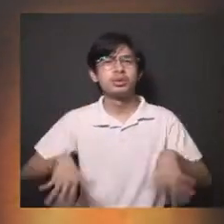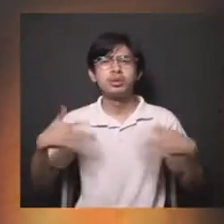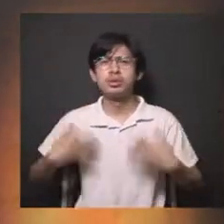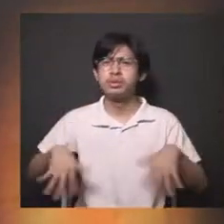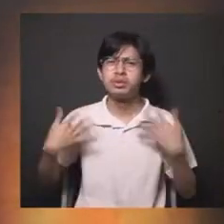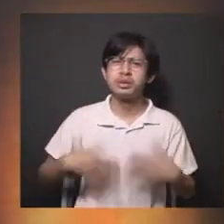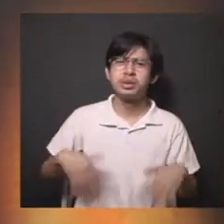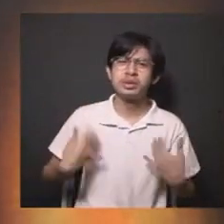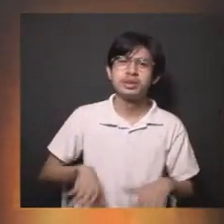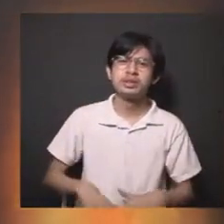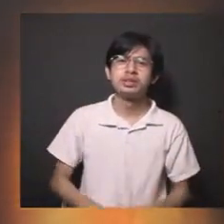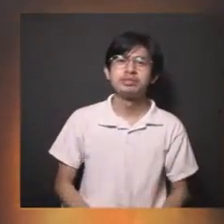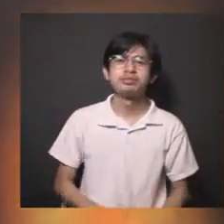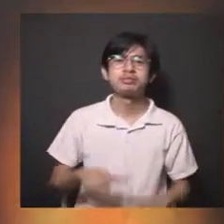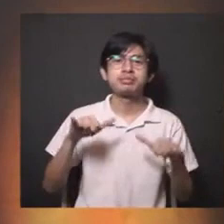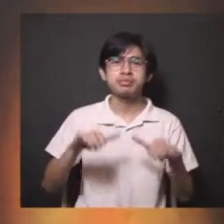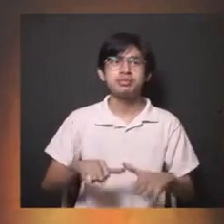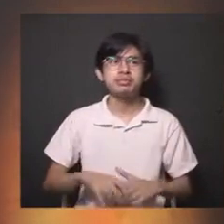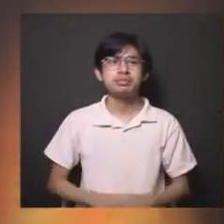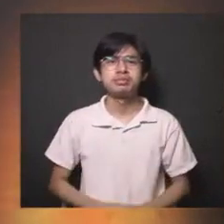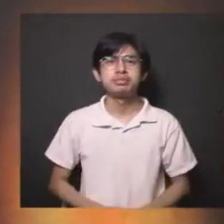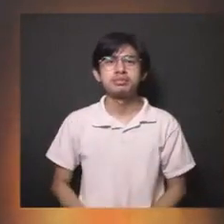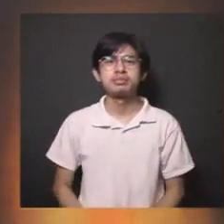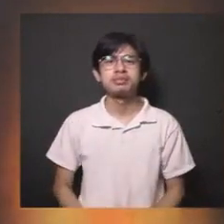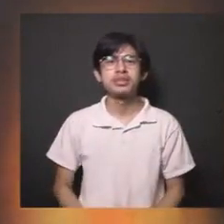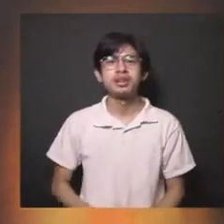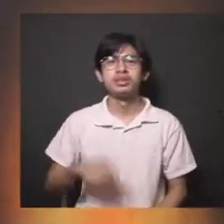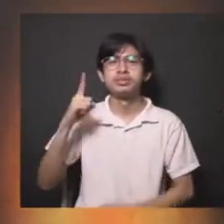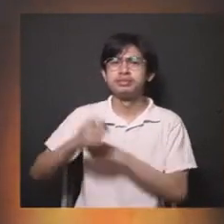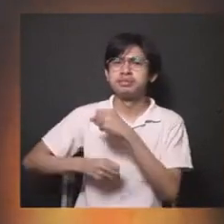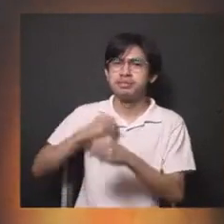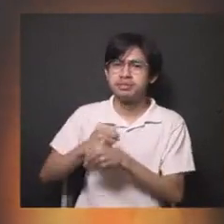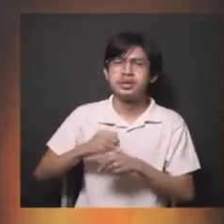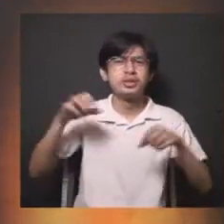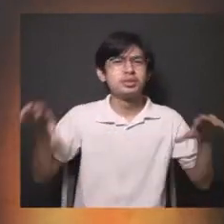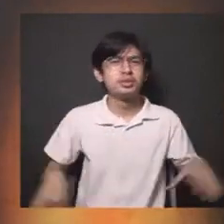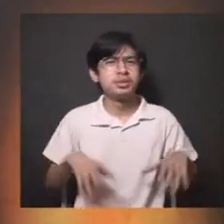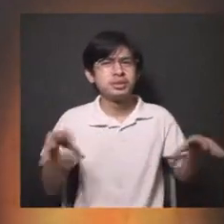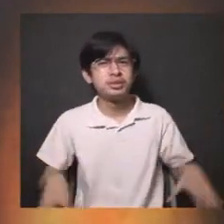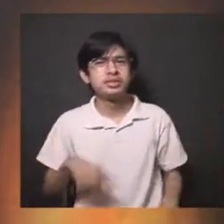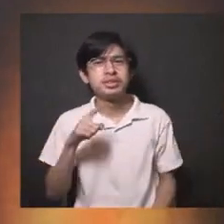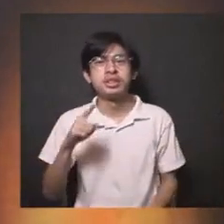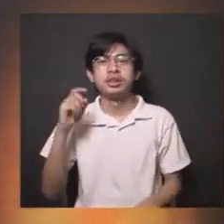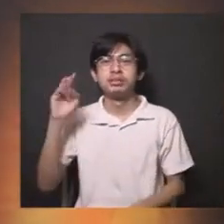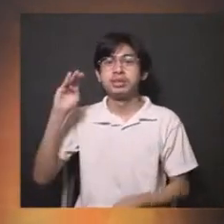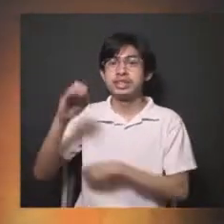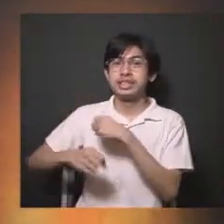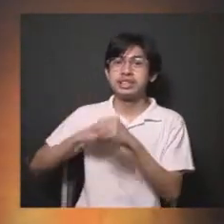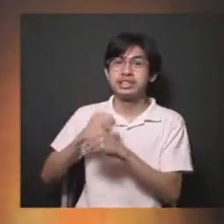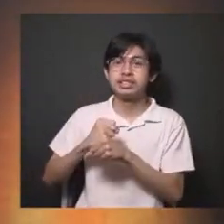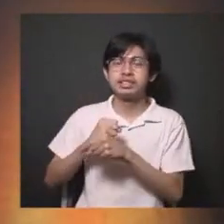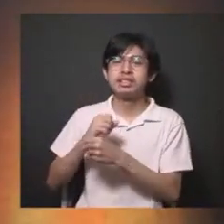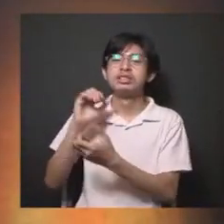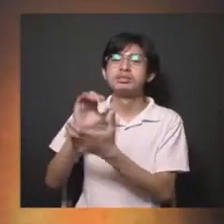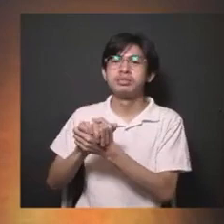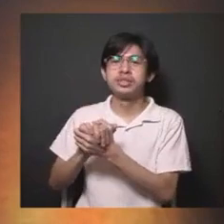for a year. This guy is working for this woman for 14 years. But let's talk about the elephant in the room